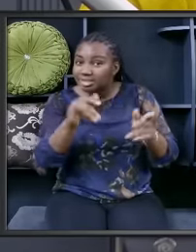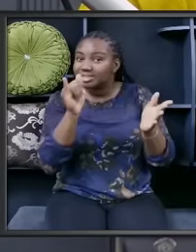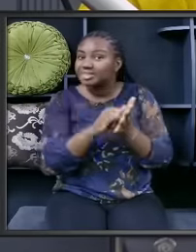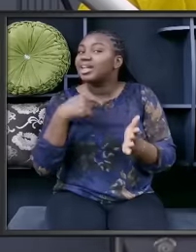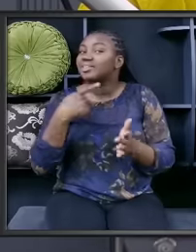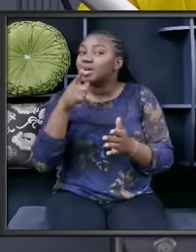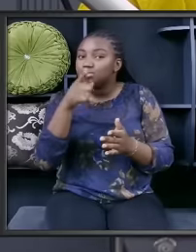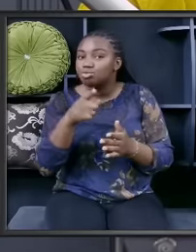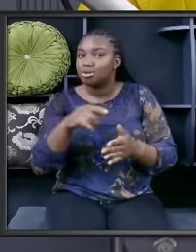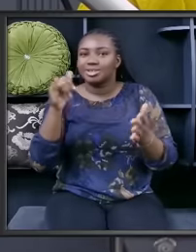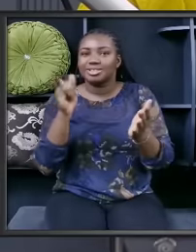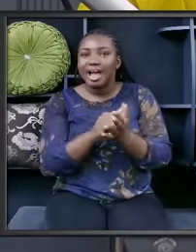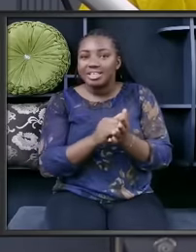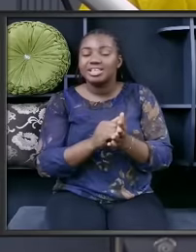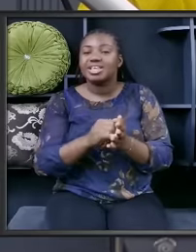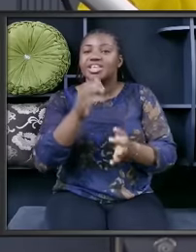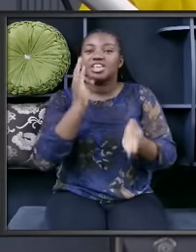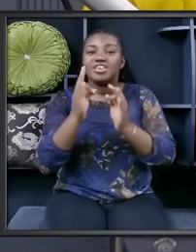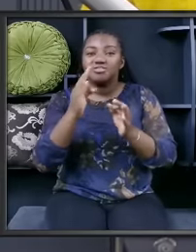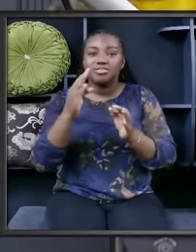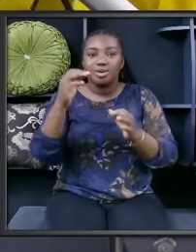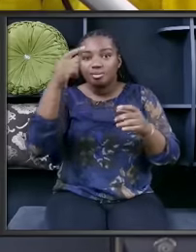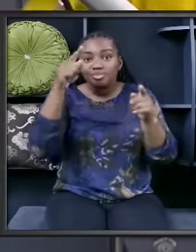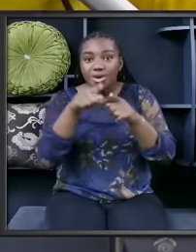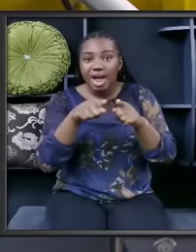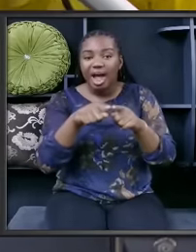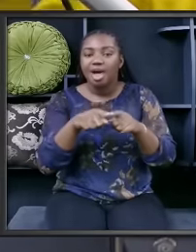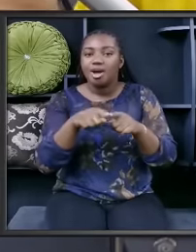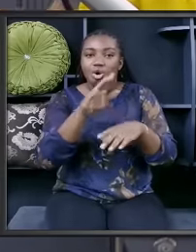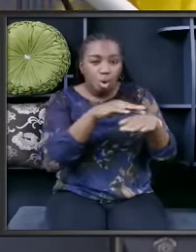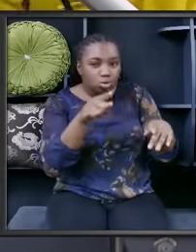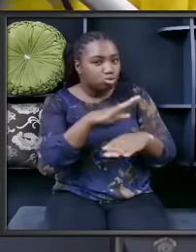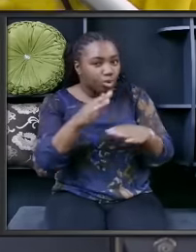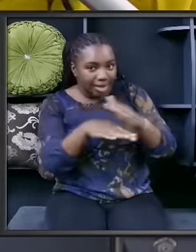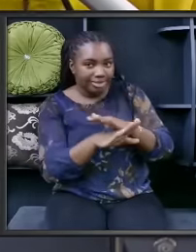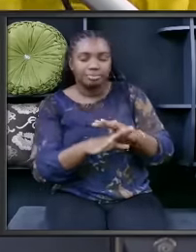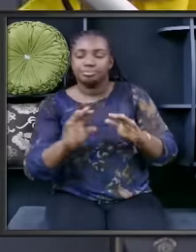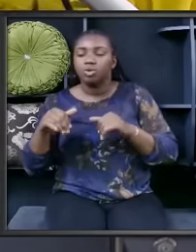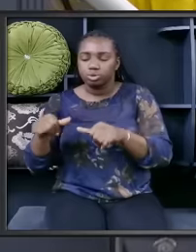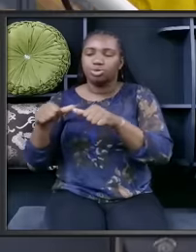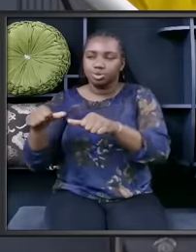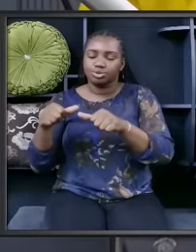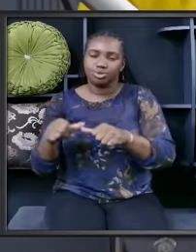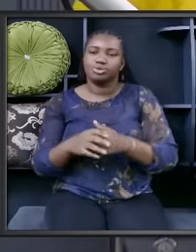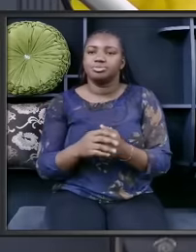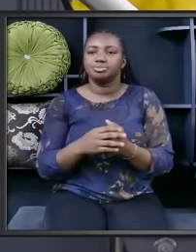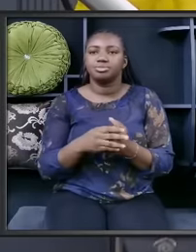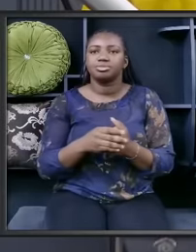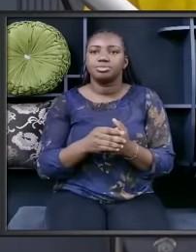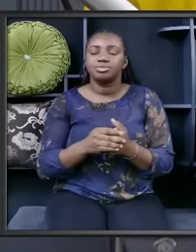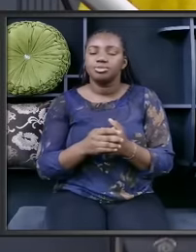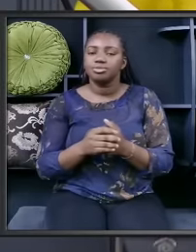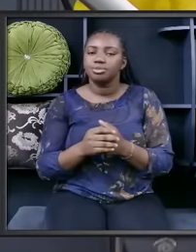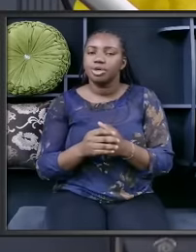present, you can call her privately. Okay. You can call her private, no problem. But to continue. Come to outside, continue. Come to testify, she may not